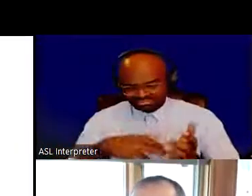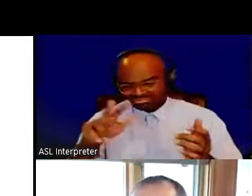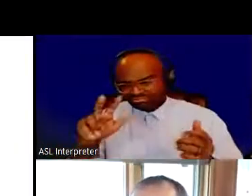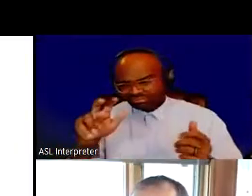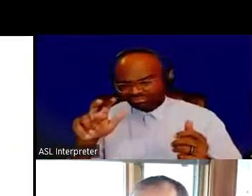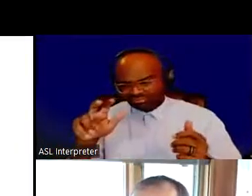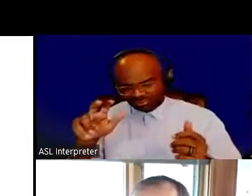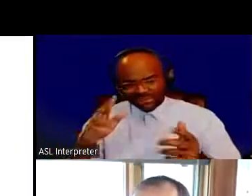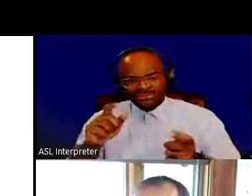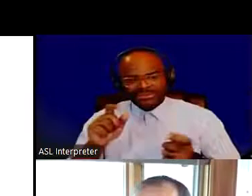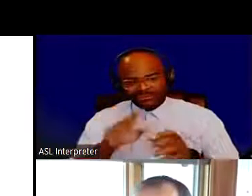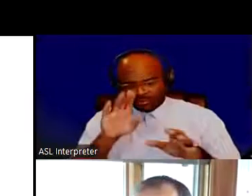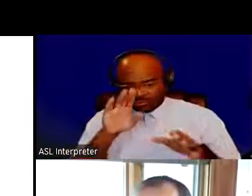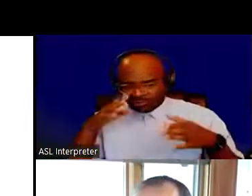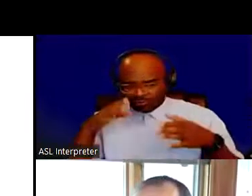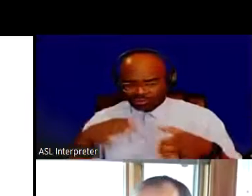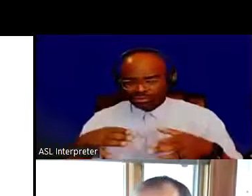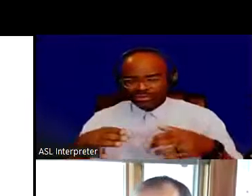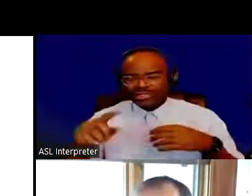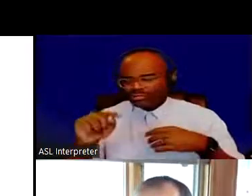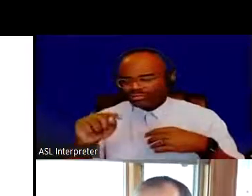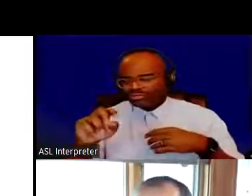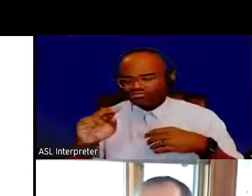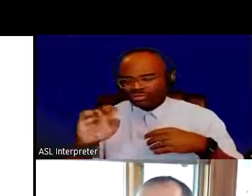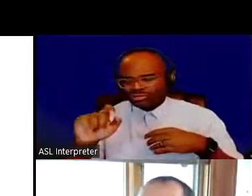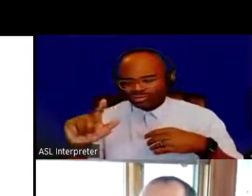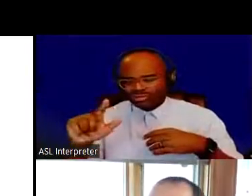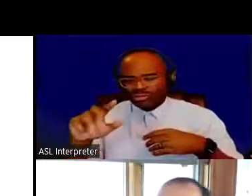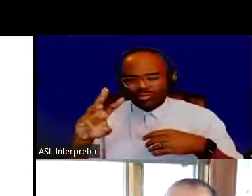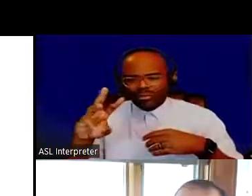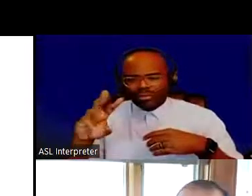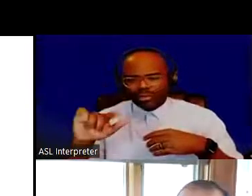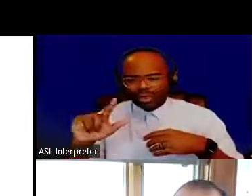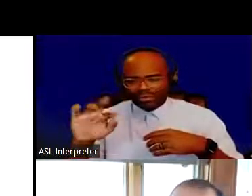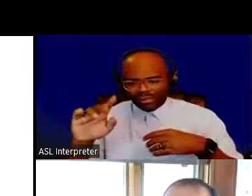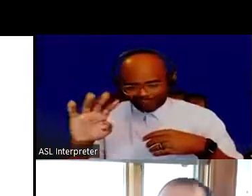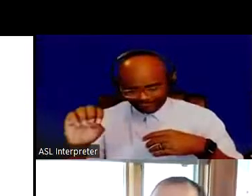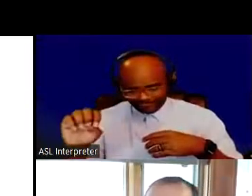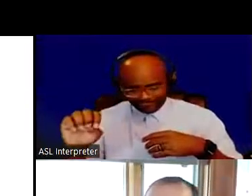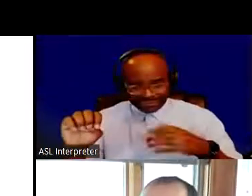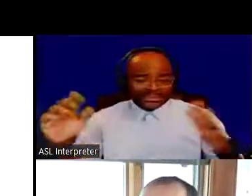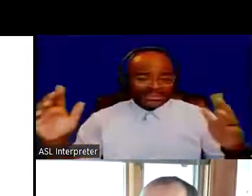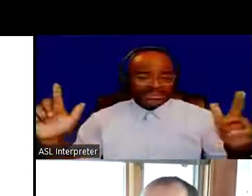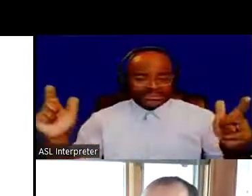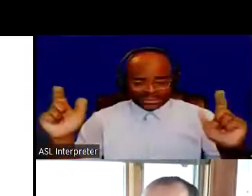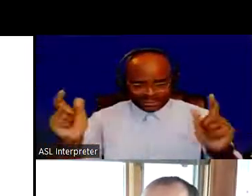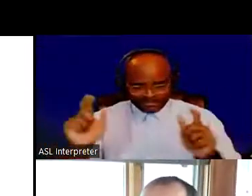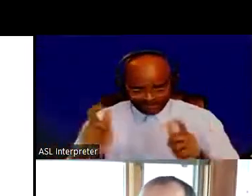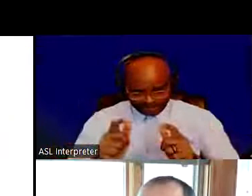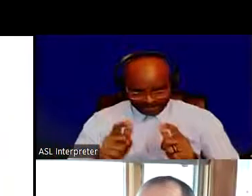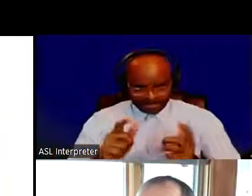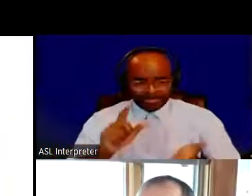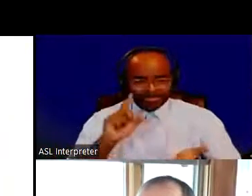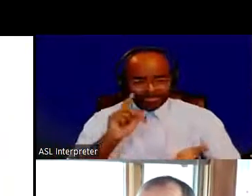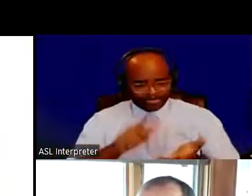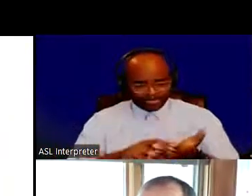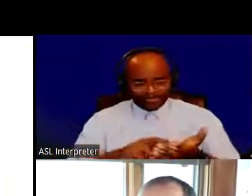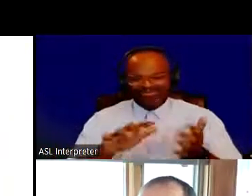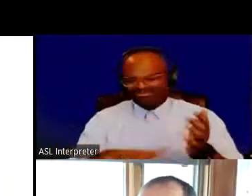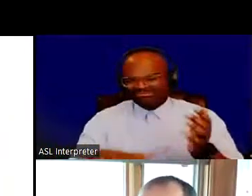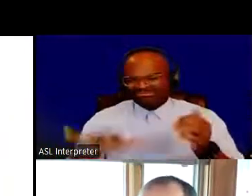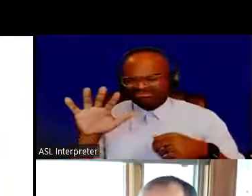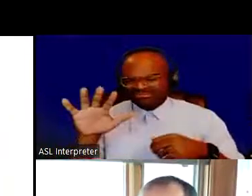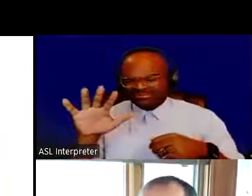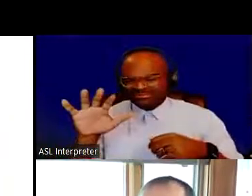dealt specifically with terrestrial wildlife. Going even further, we were able to identify about